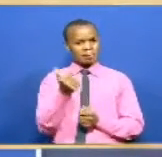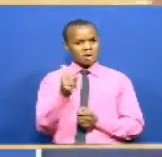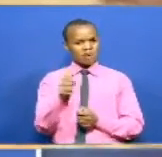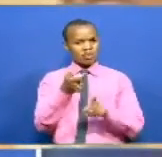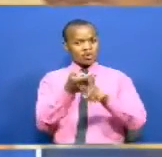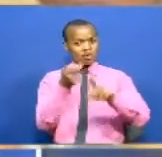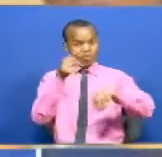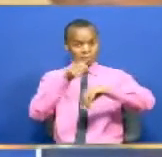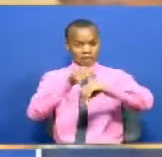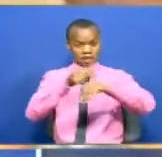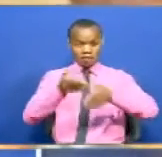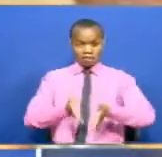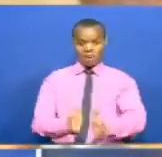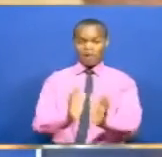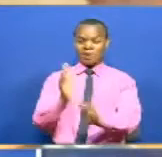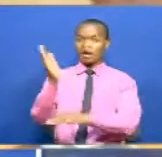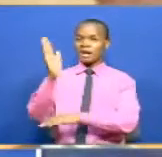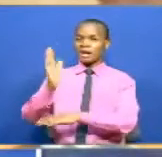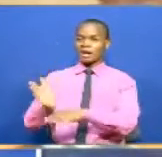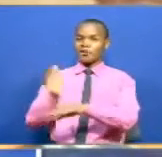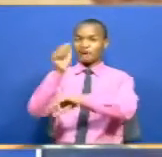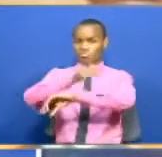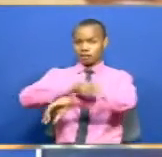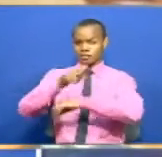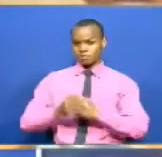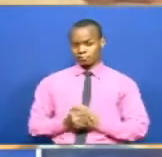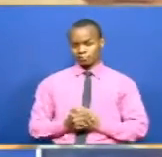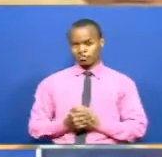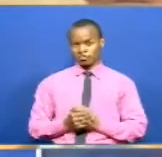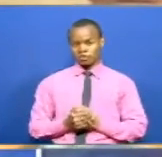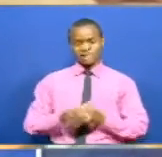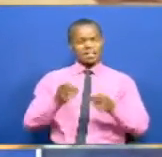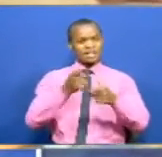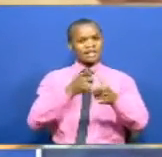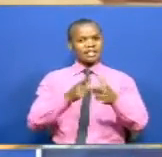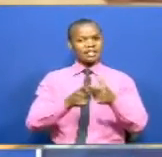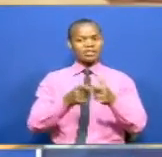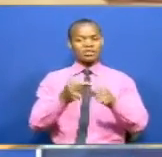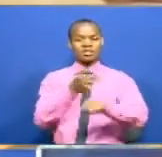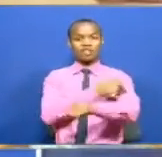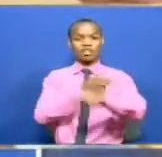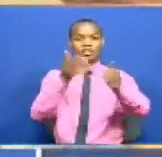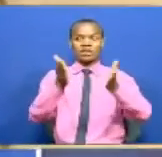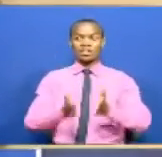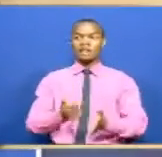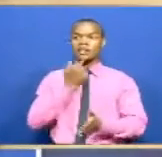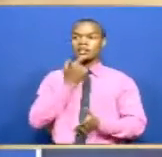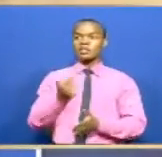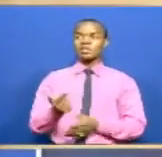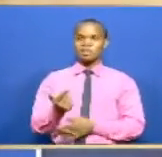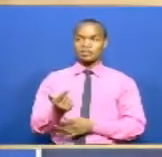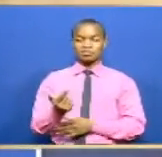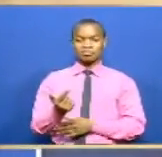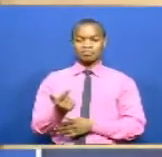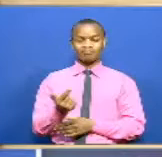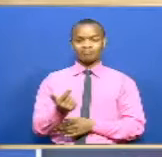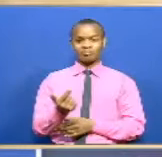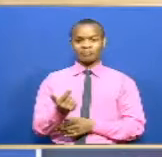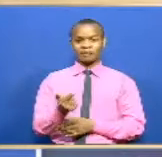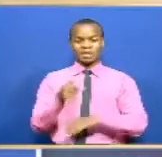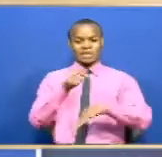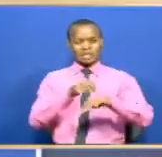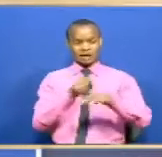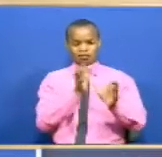nizae hajaenda choo. Wakaniambia mama huwezi toka hapa kama mtoto hajaenda choo. Wakati daktari